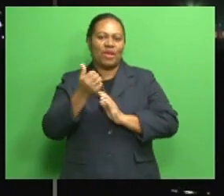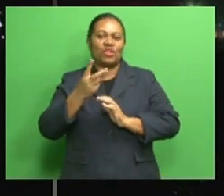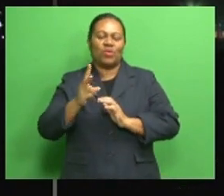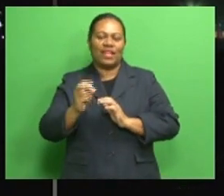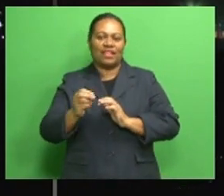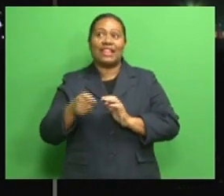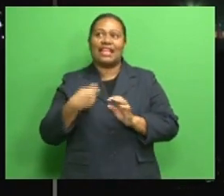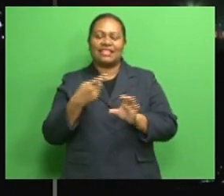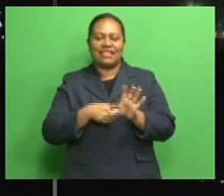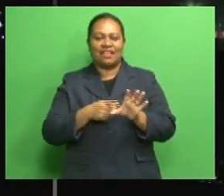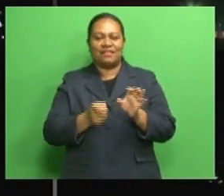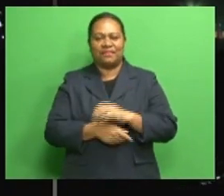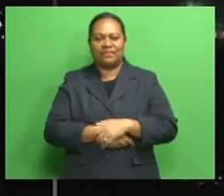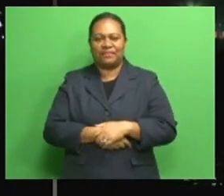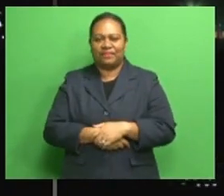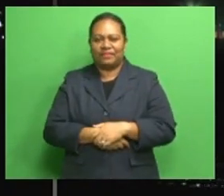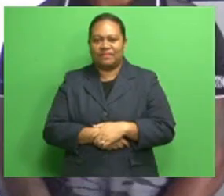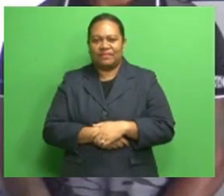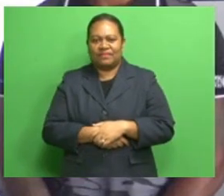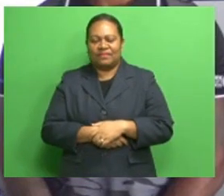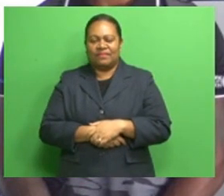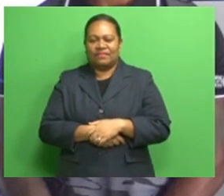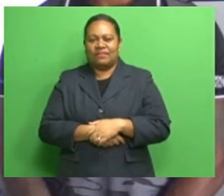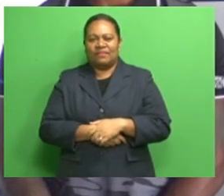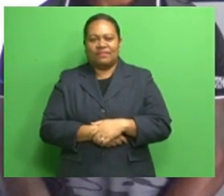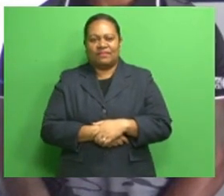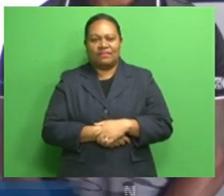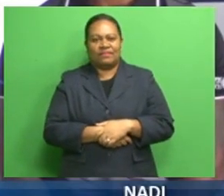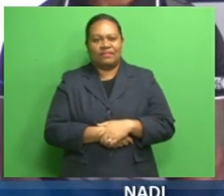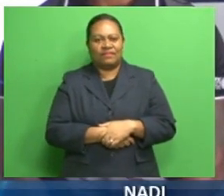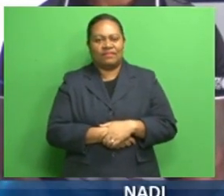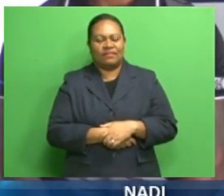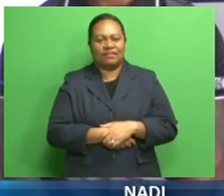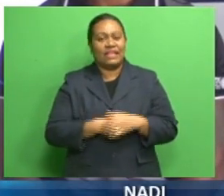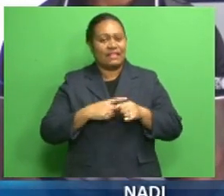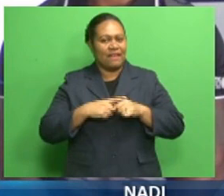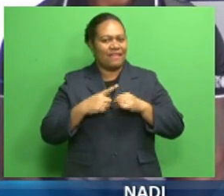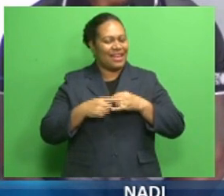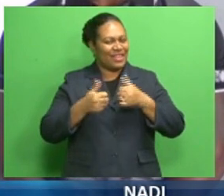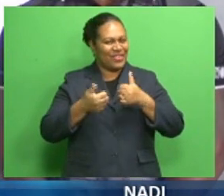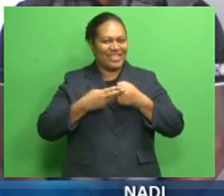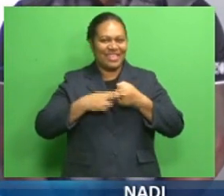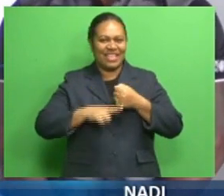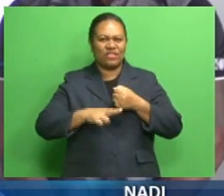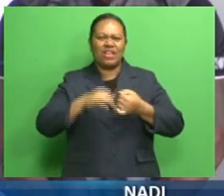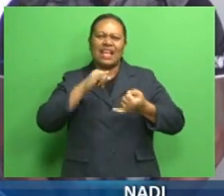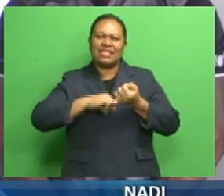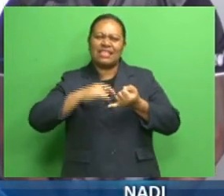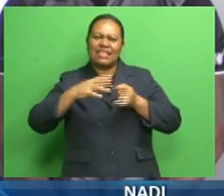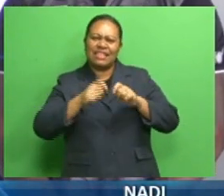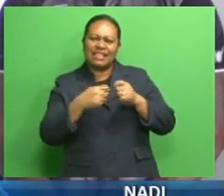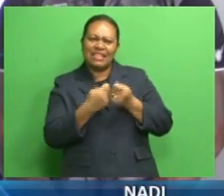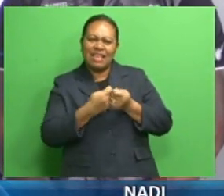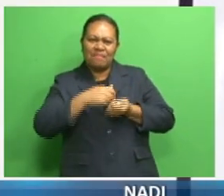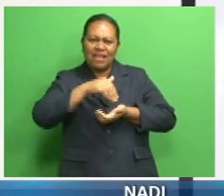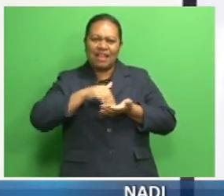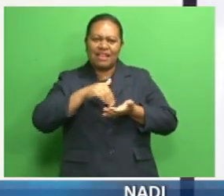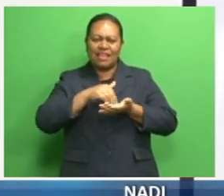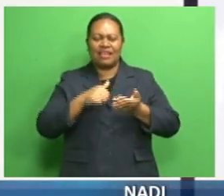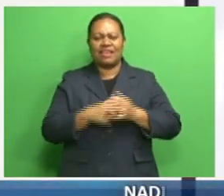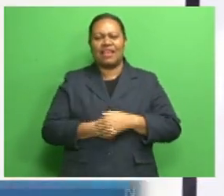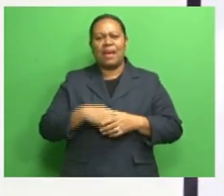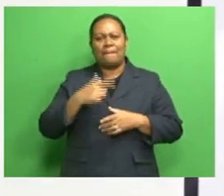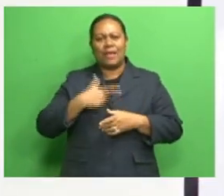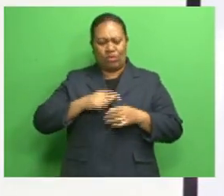Felipe Naikaso has more. It was finally some good news for the Silktails rugby league team today, ever